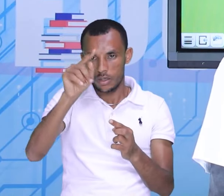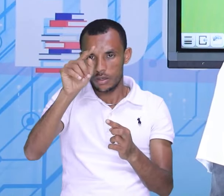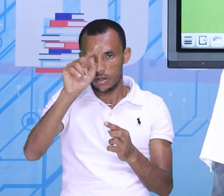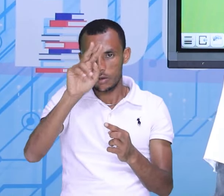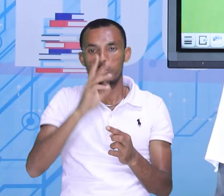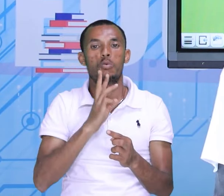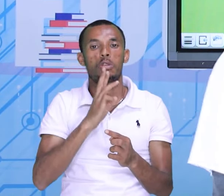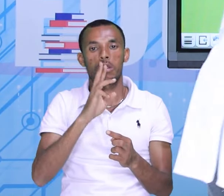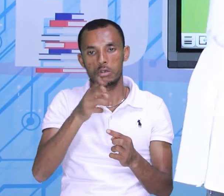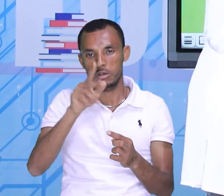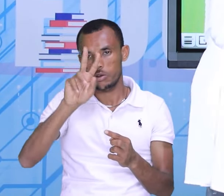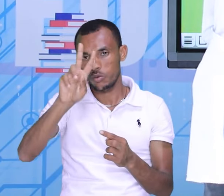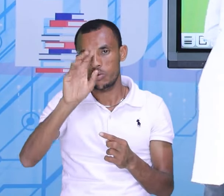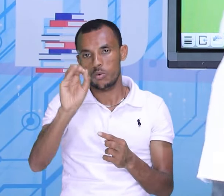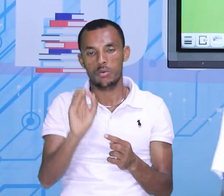7H2O plus